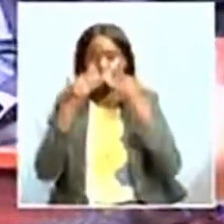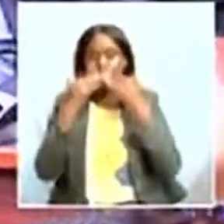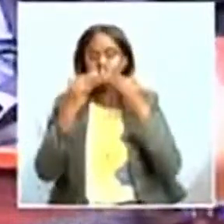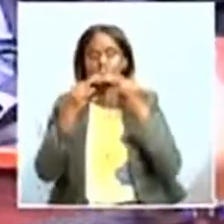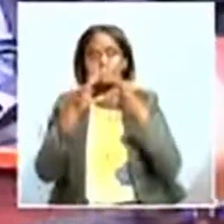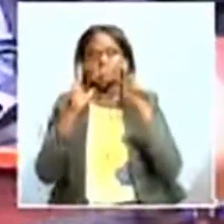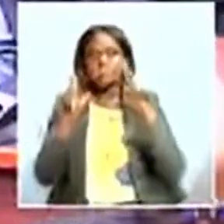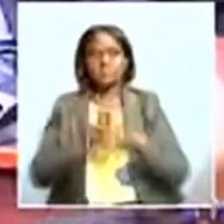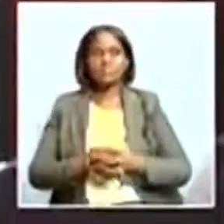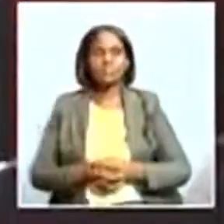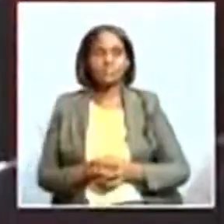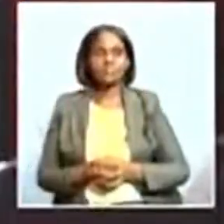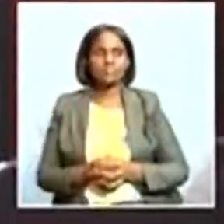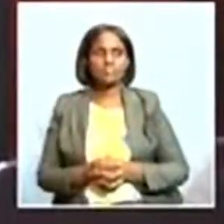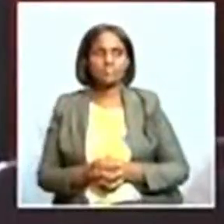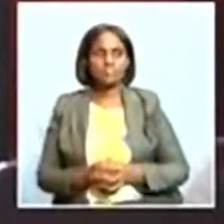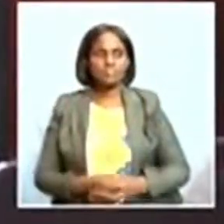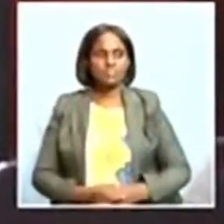brother.